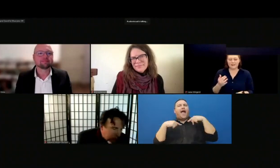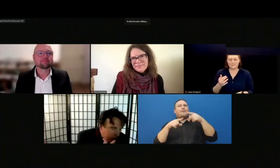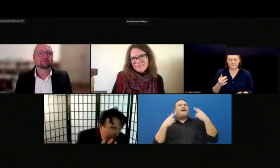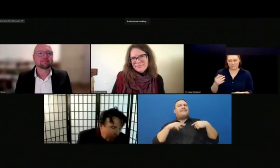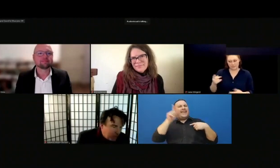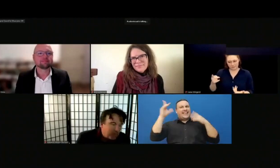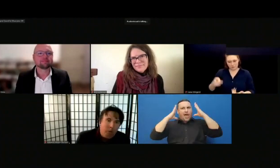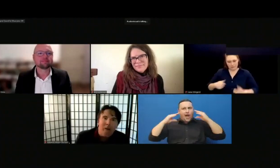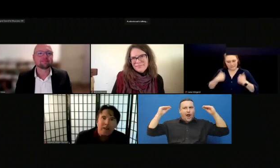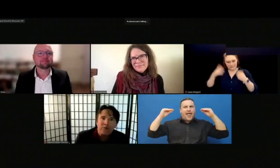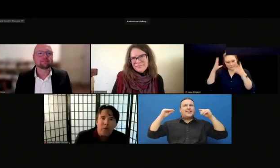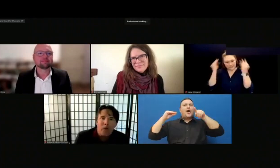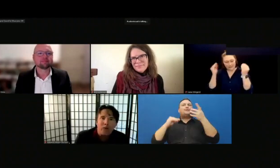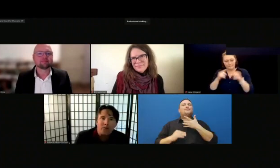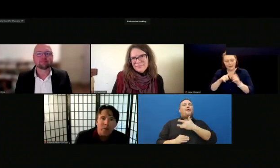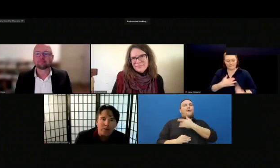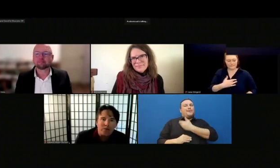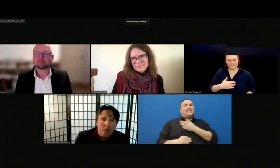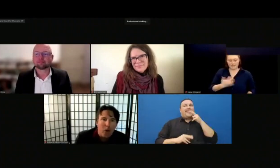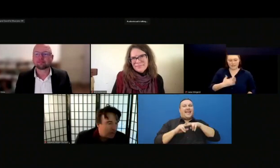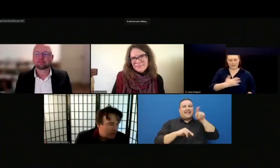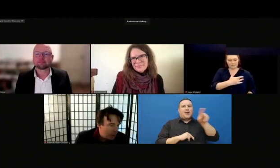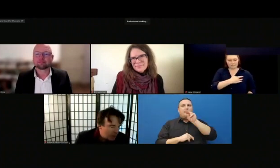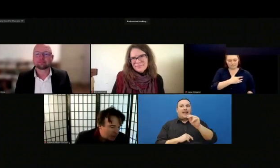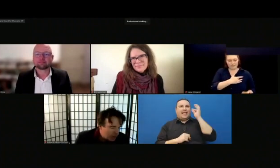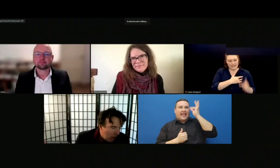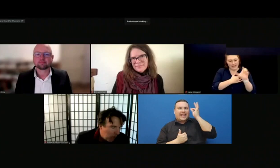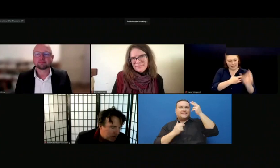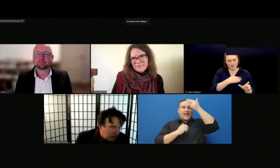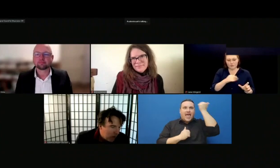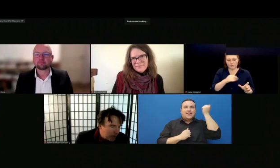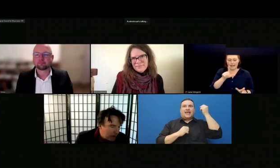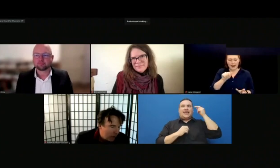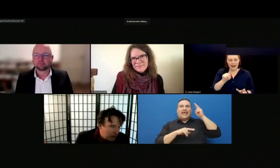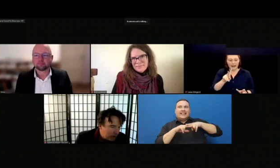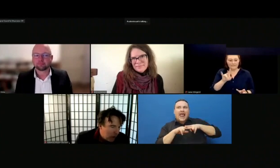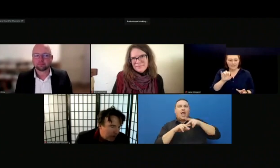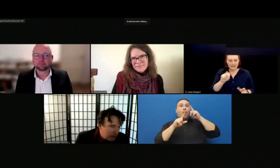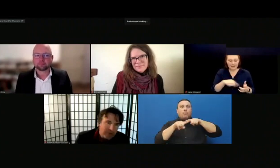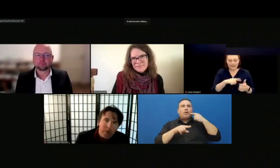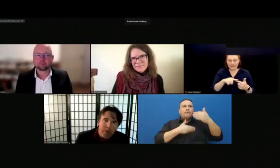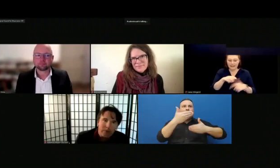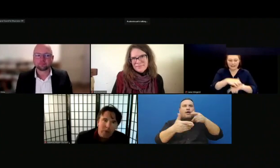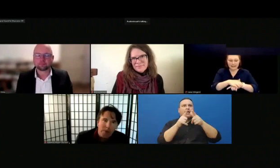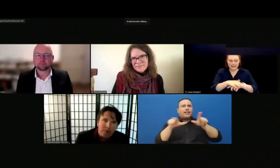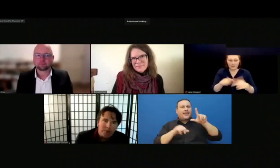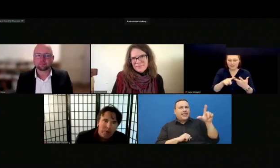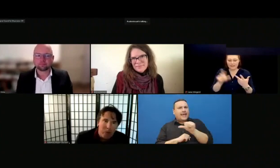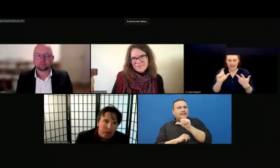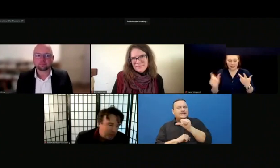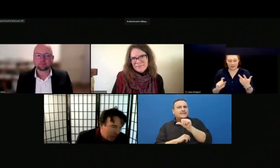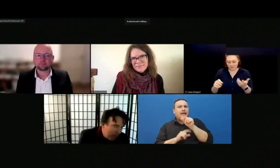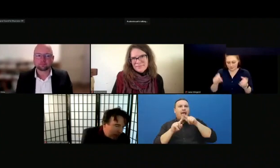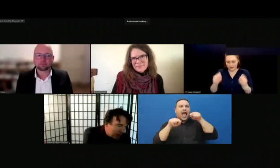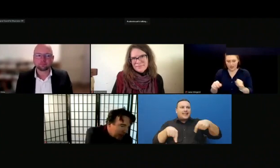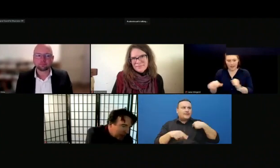feel Italian at heart. You speak Latvian, you speak English, you speak Italian, and you're proficient in Italian Sign Language, and